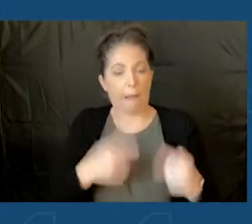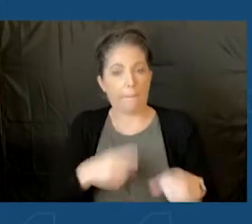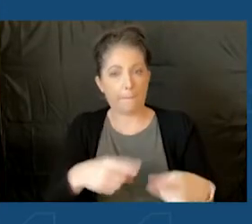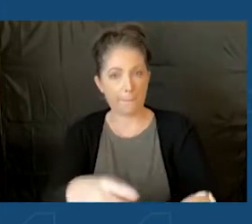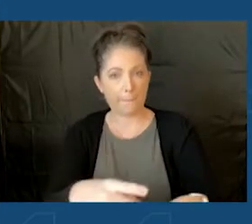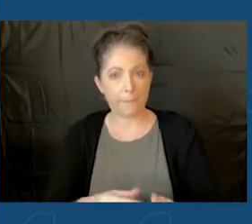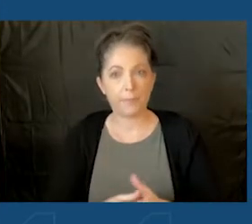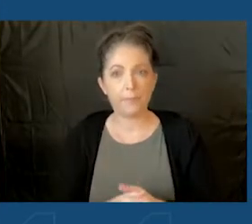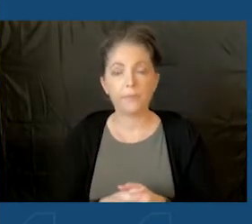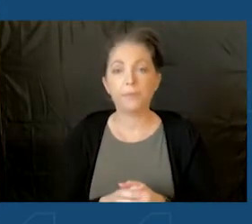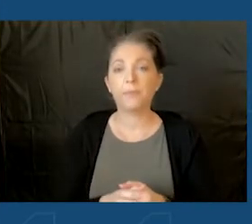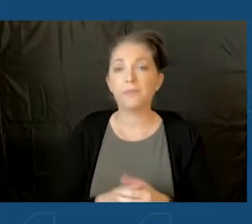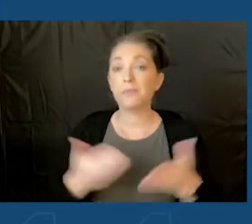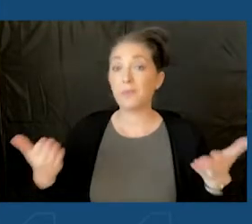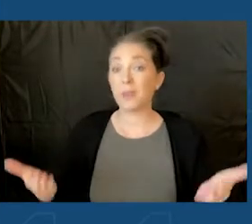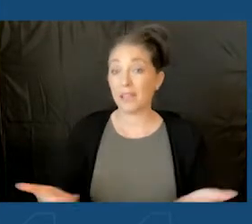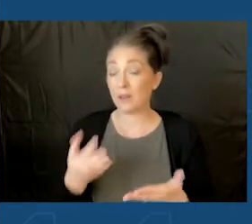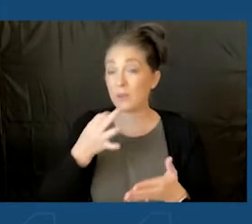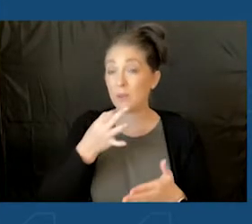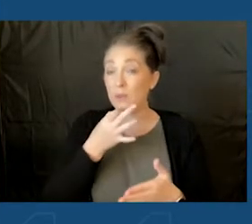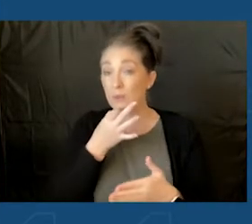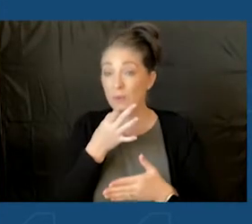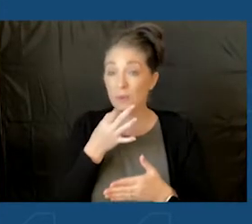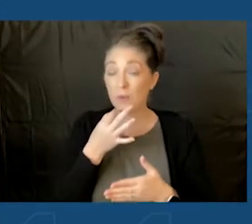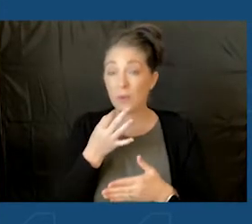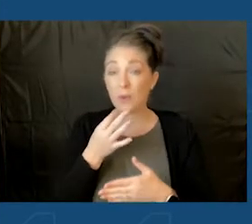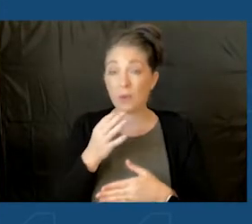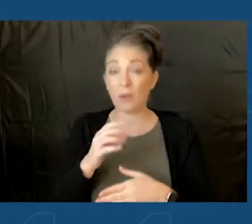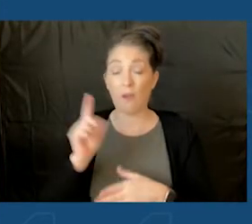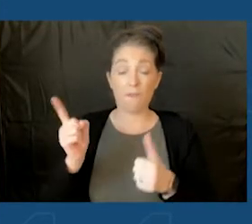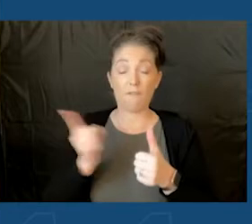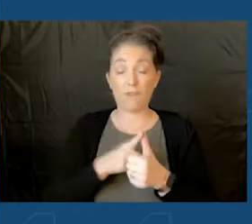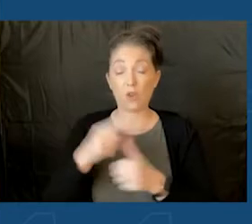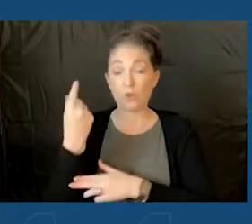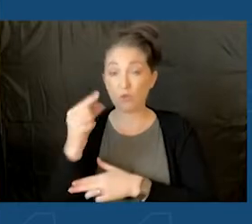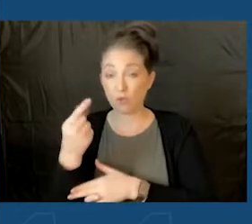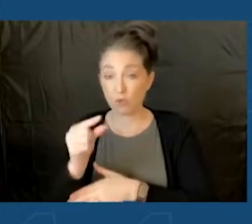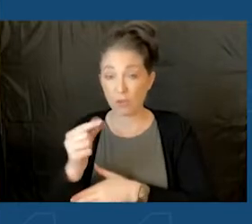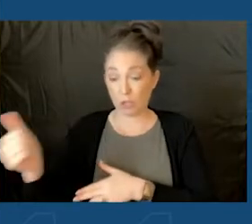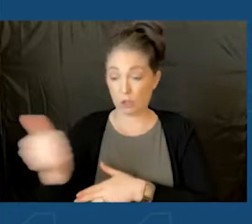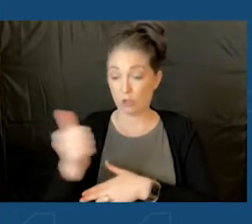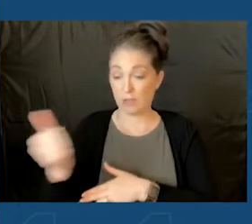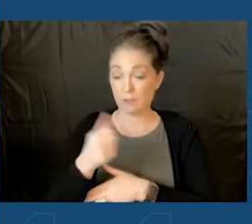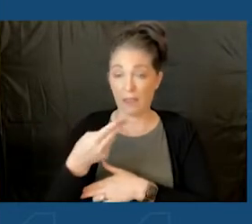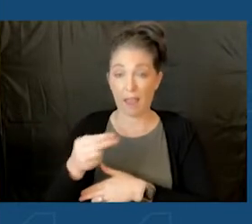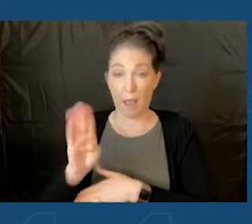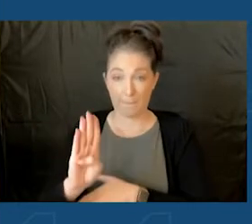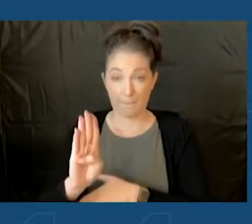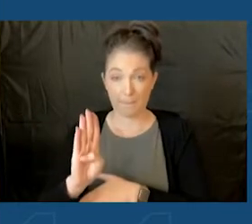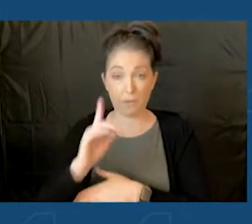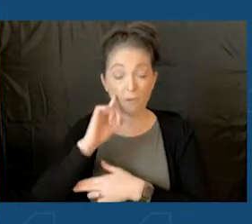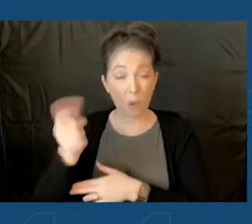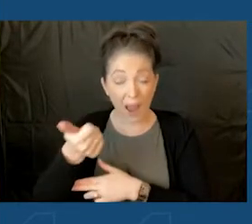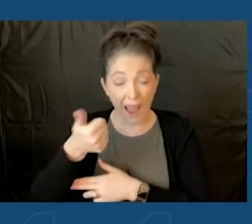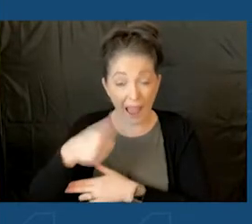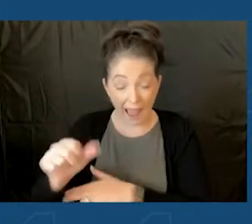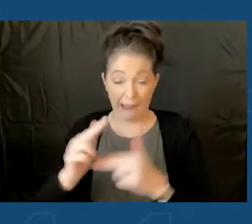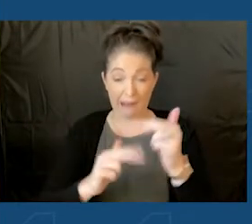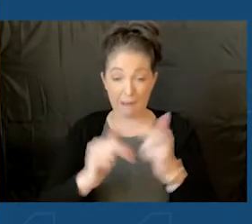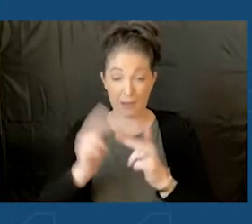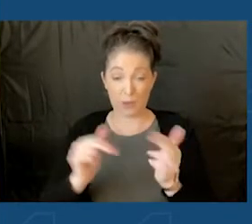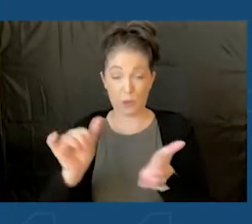the soon-to-be the first green transportation hub for any facility in New York State. So